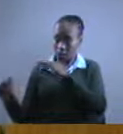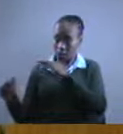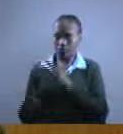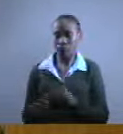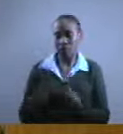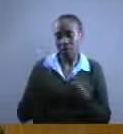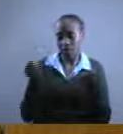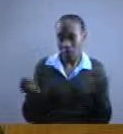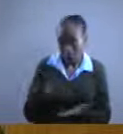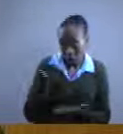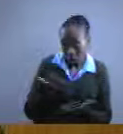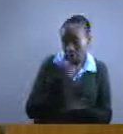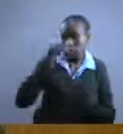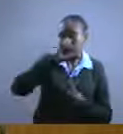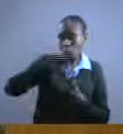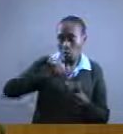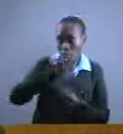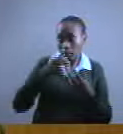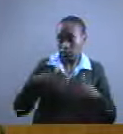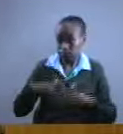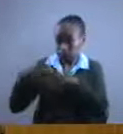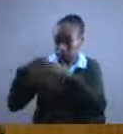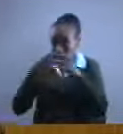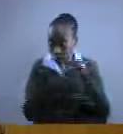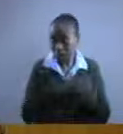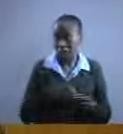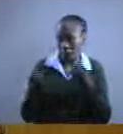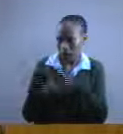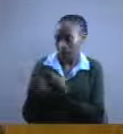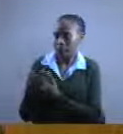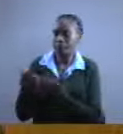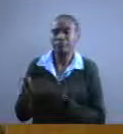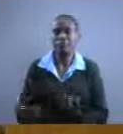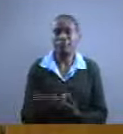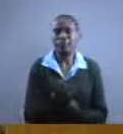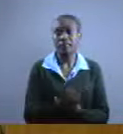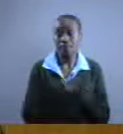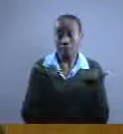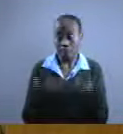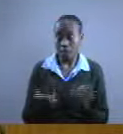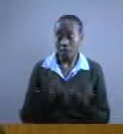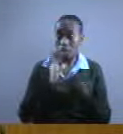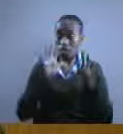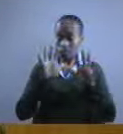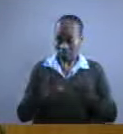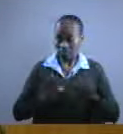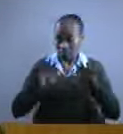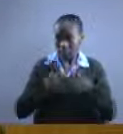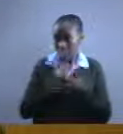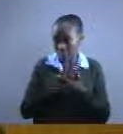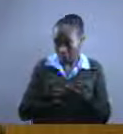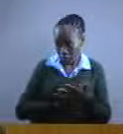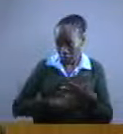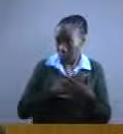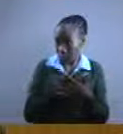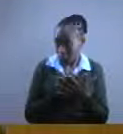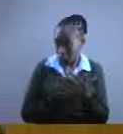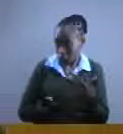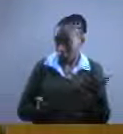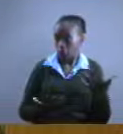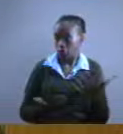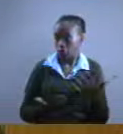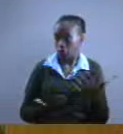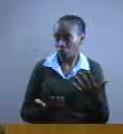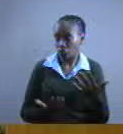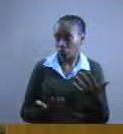and gas producers are also taking place. Then the 10th schedule also appears to contain, although the